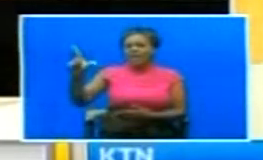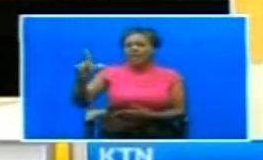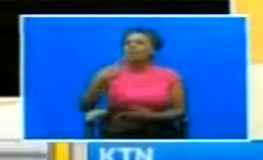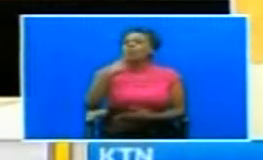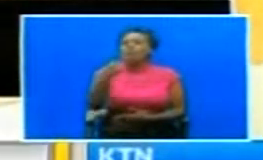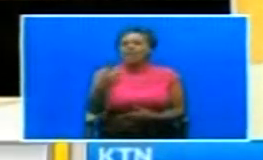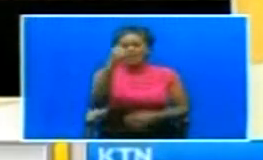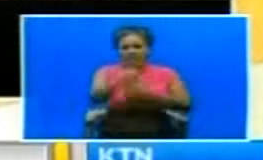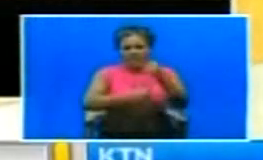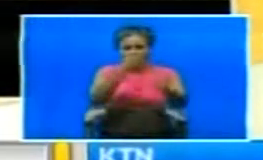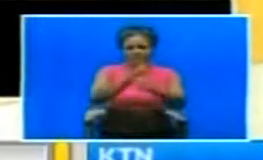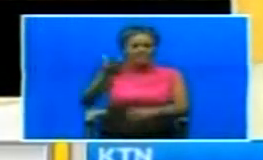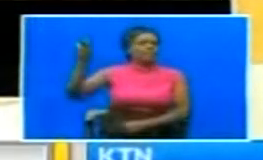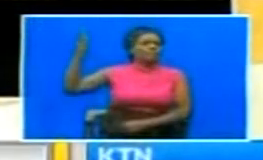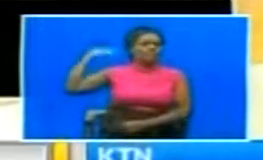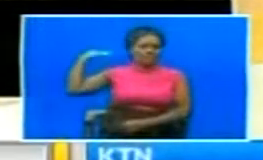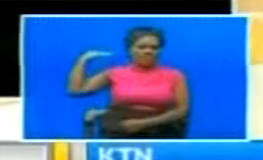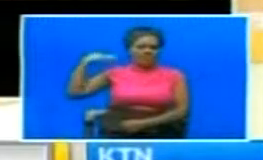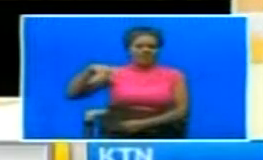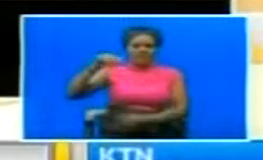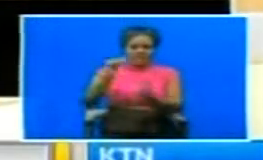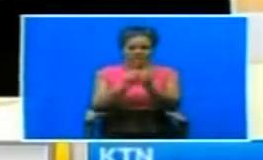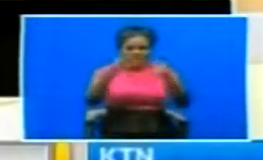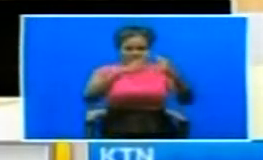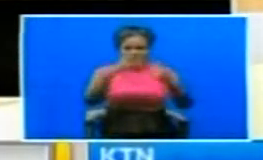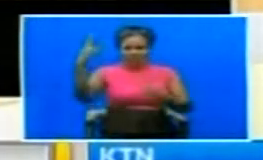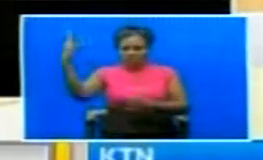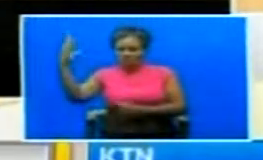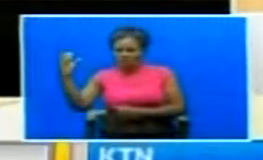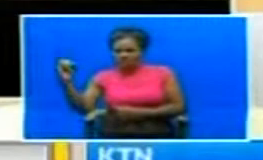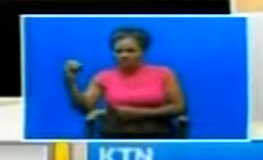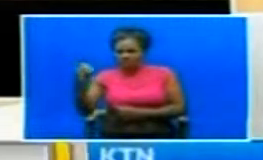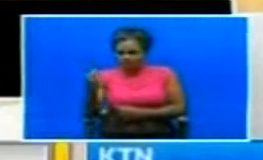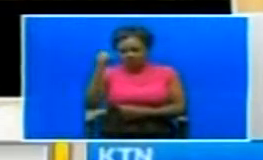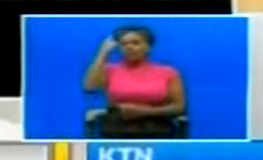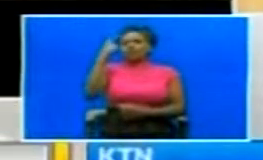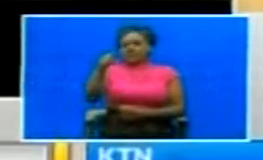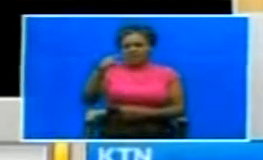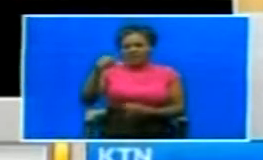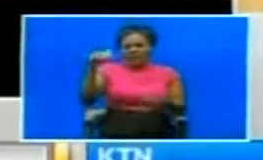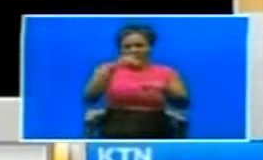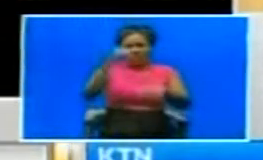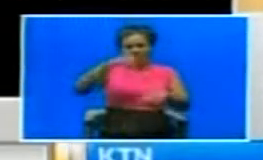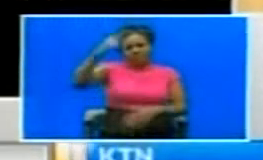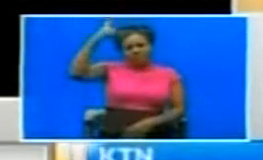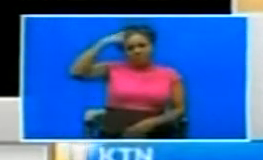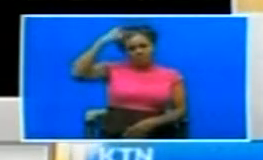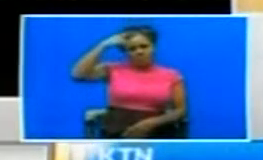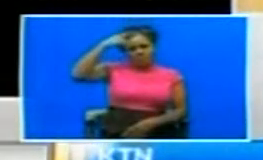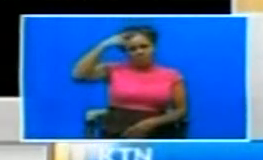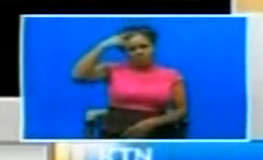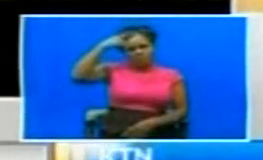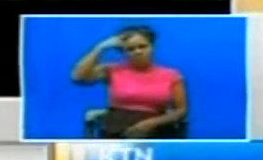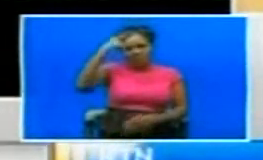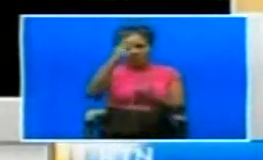100 years. But it's up to the 1940s, that we realize that it affects the intellect. It affects the brain at a